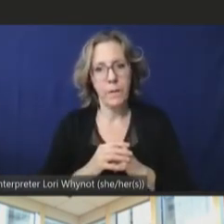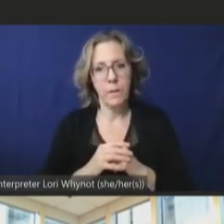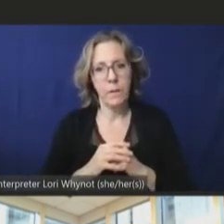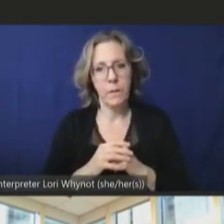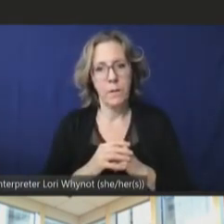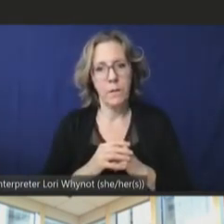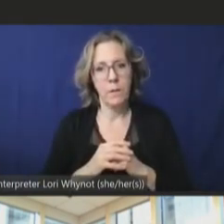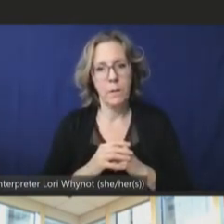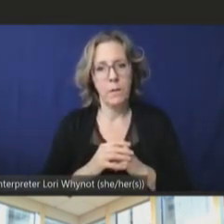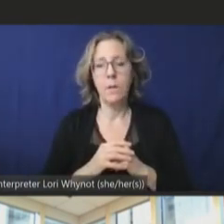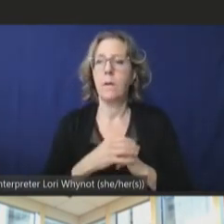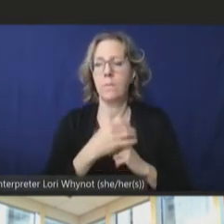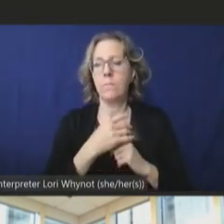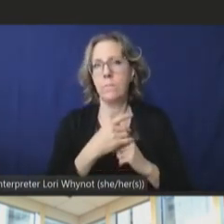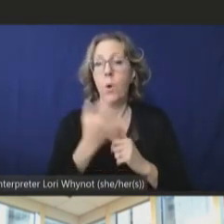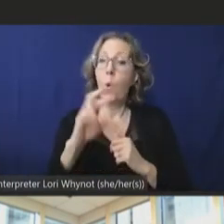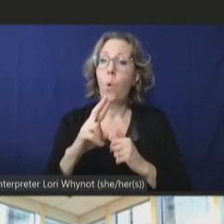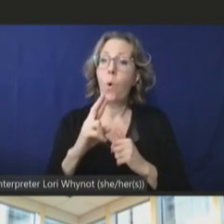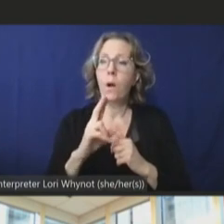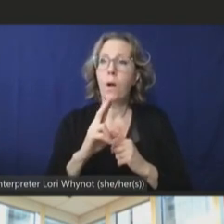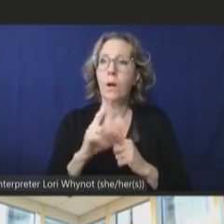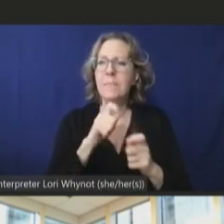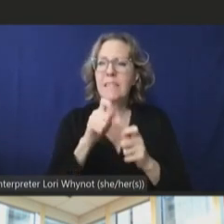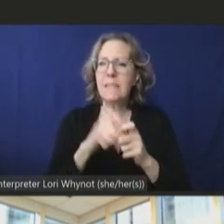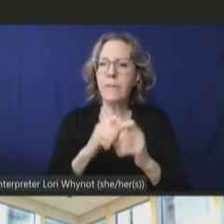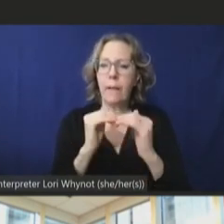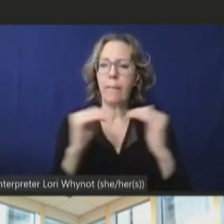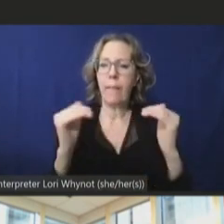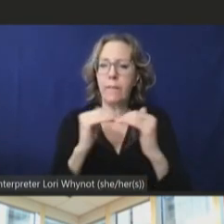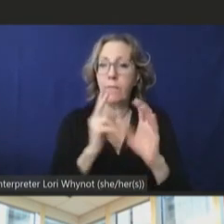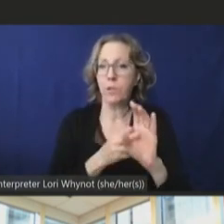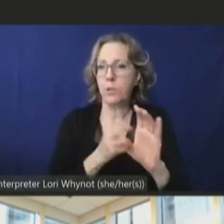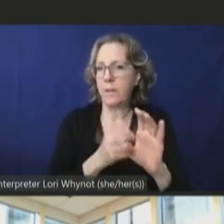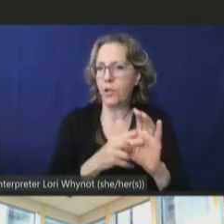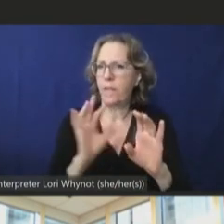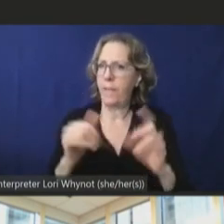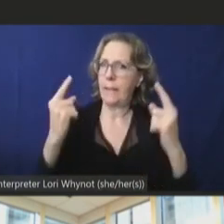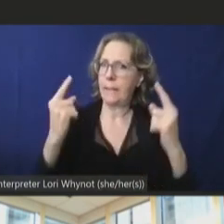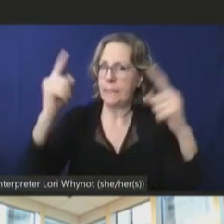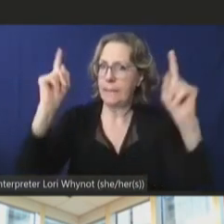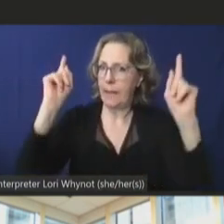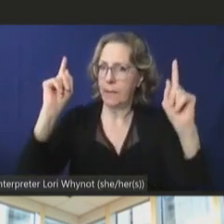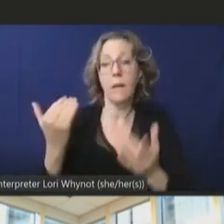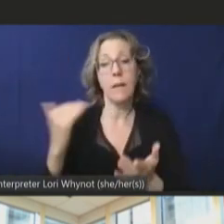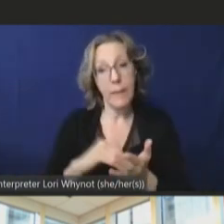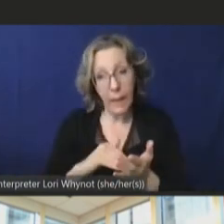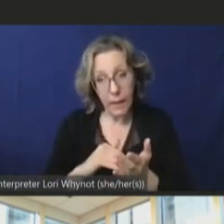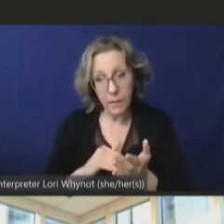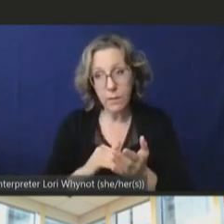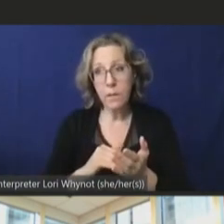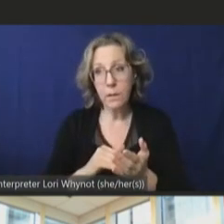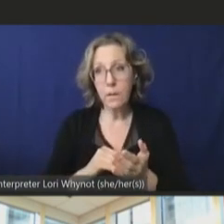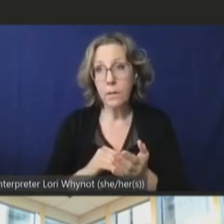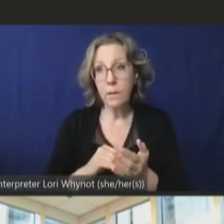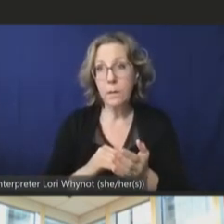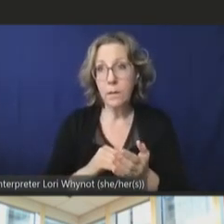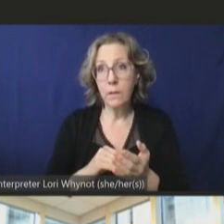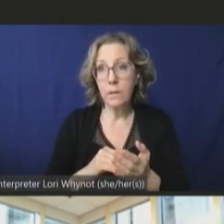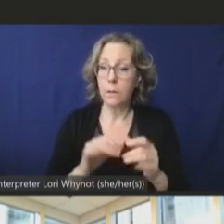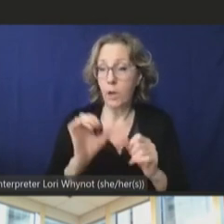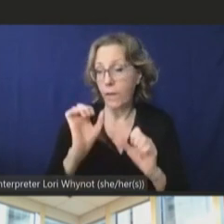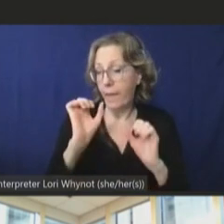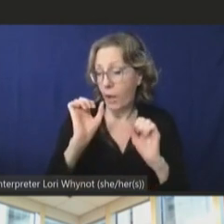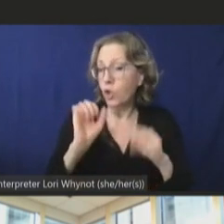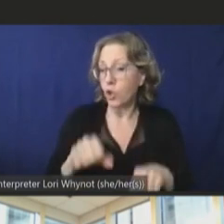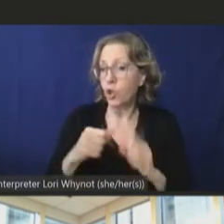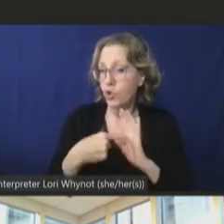of participation could be a level of success, which again, those are numbers that could definitely, you know, be a part of things.